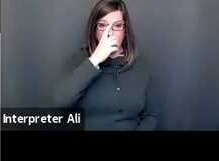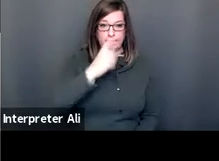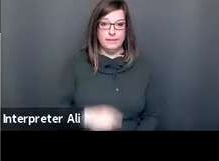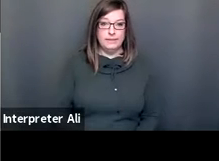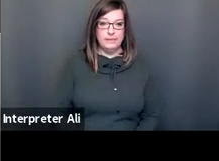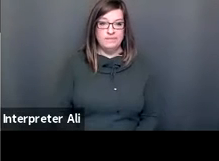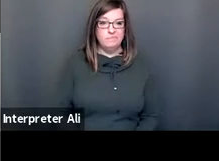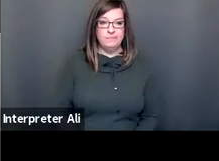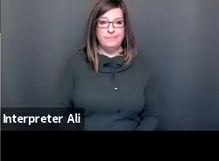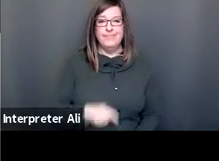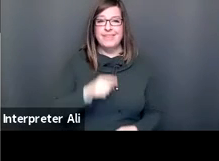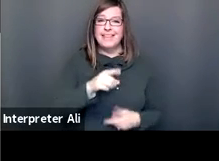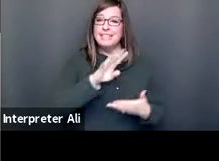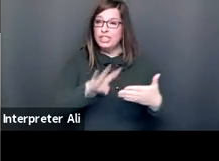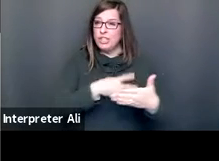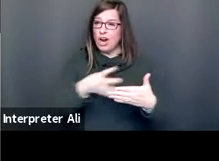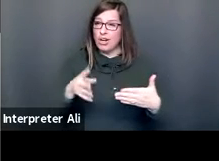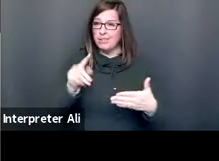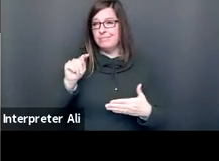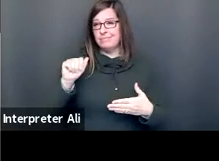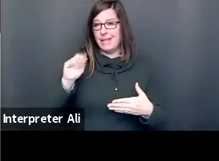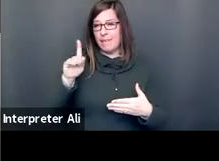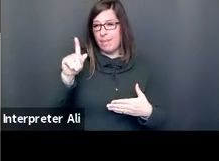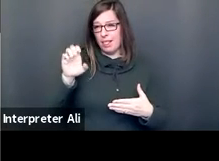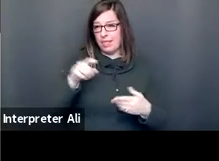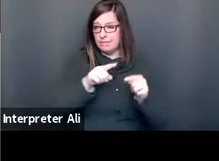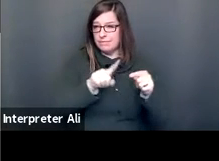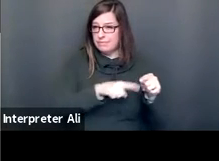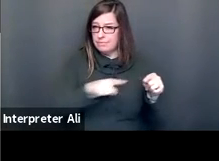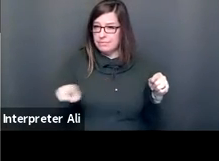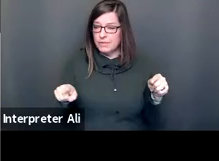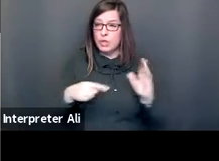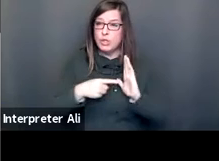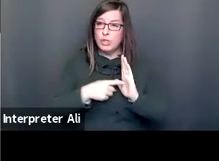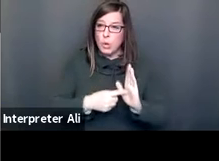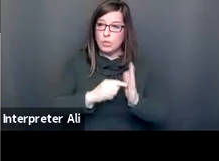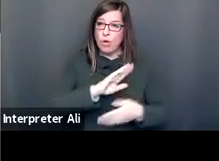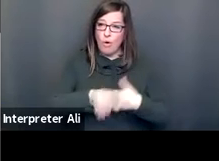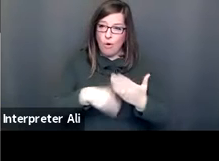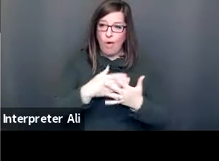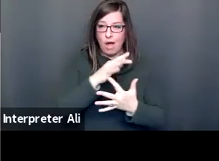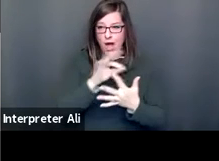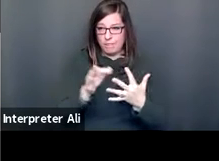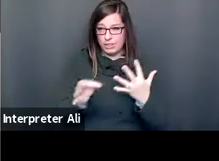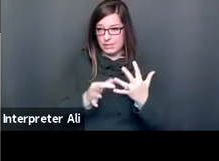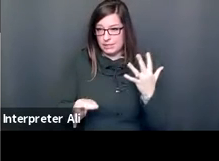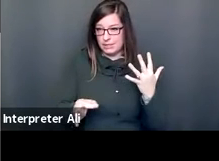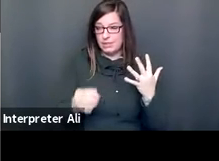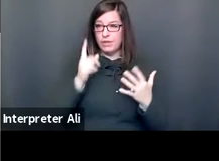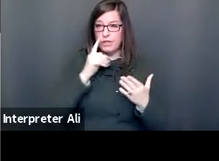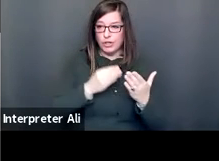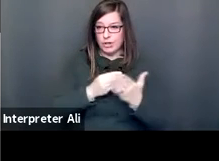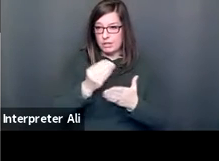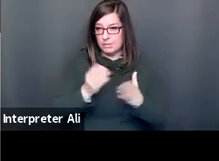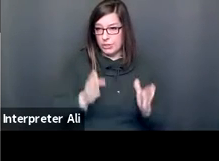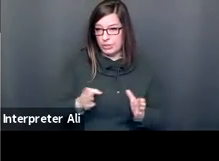So this chart, this table, is showing all of the options that are going to be